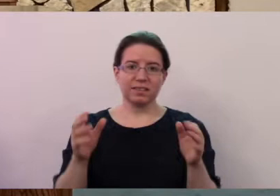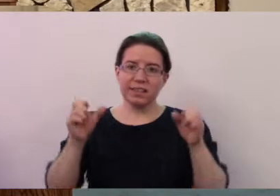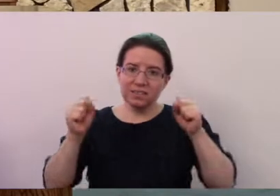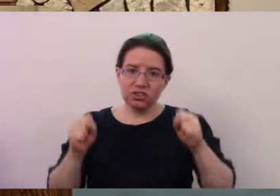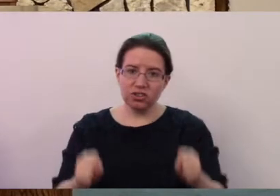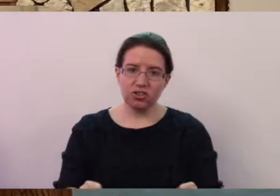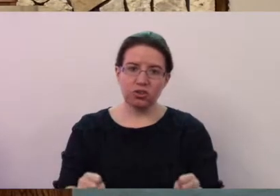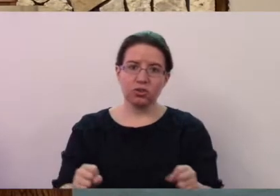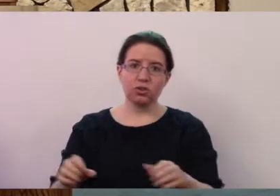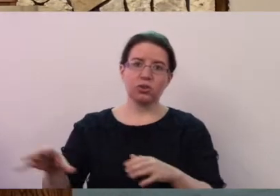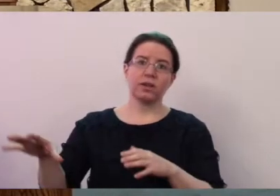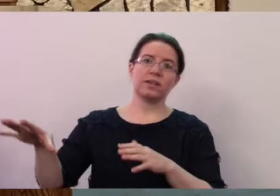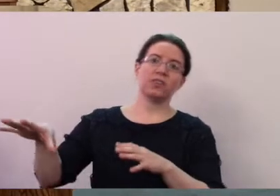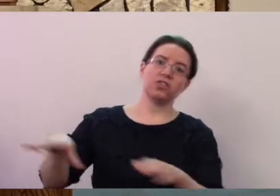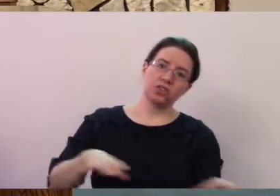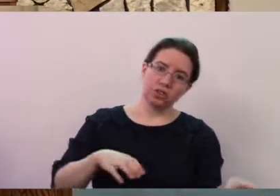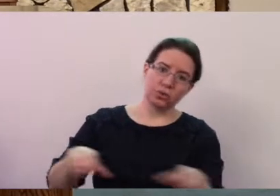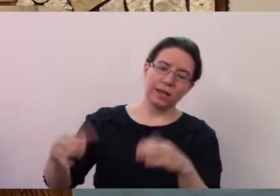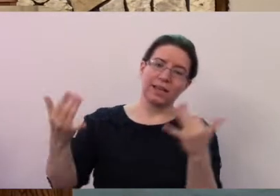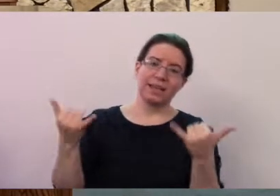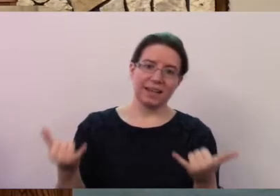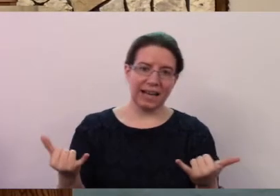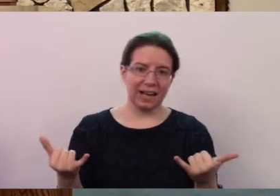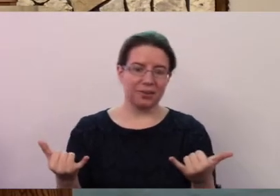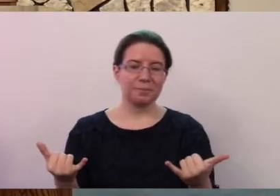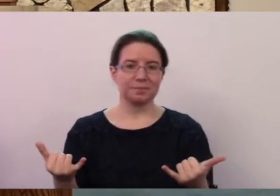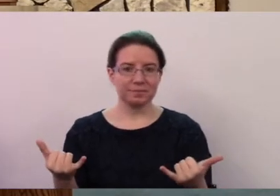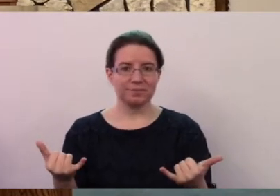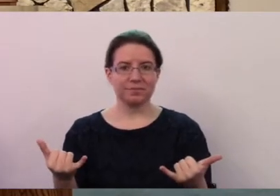it is. Only Jesus could do that.